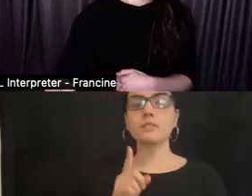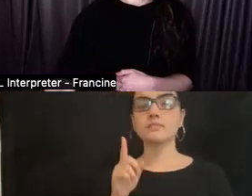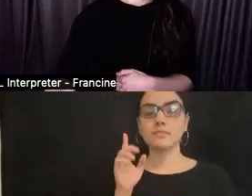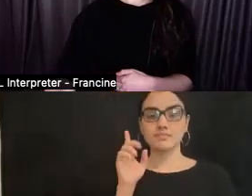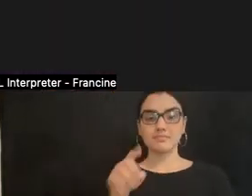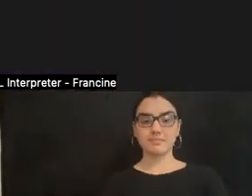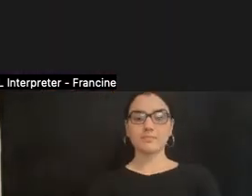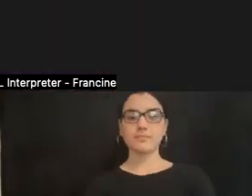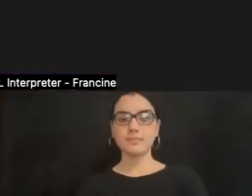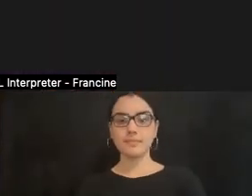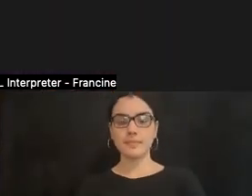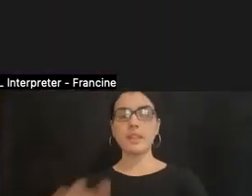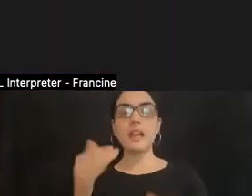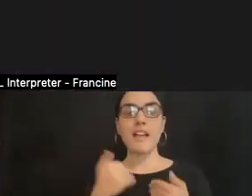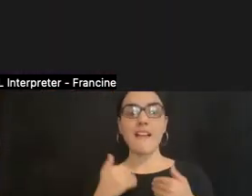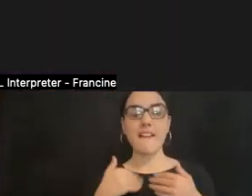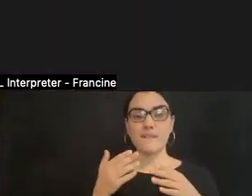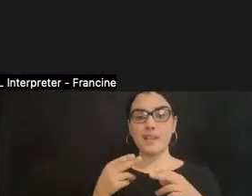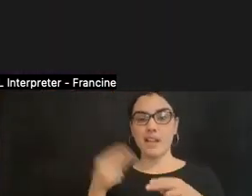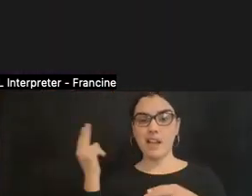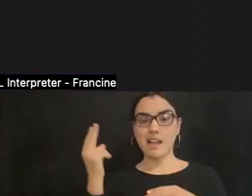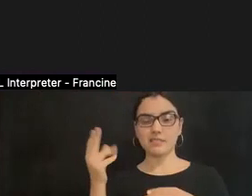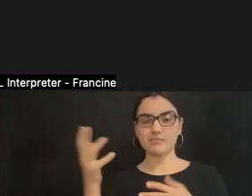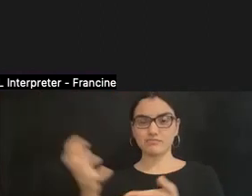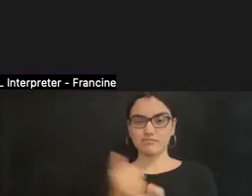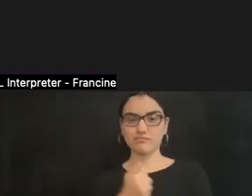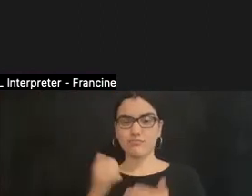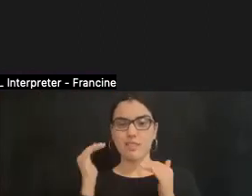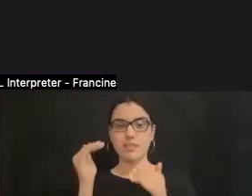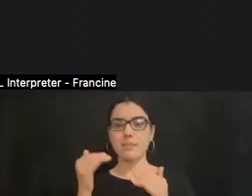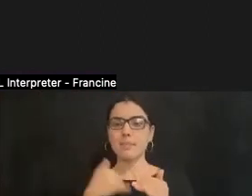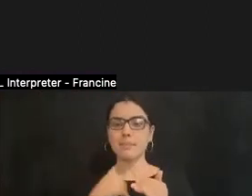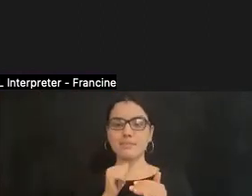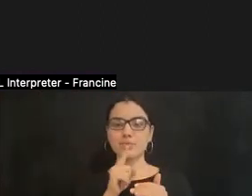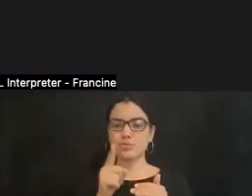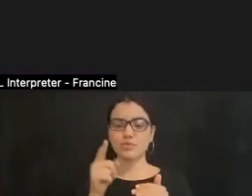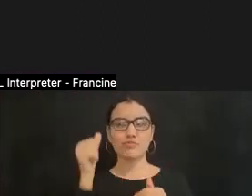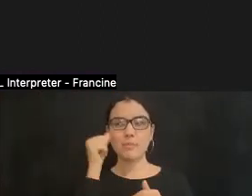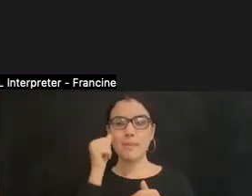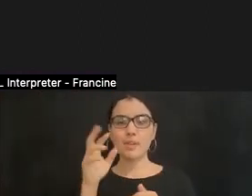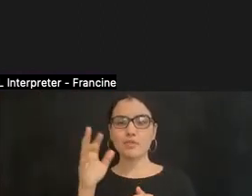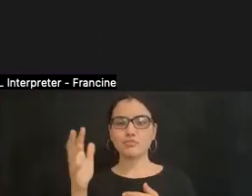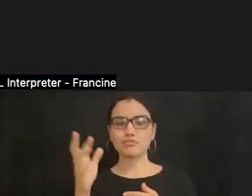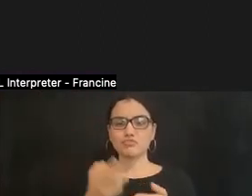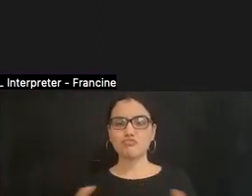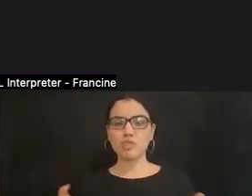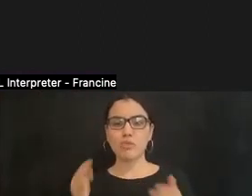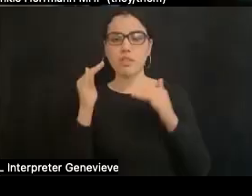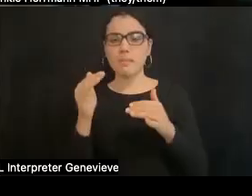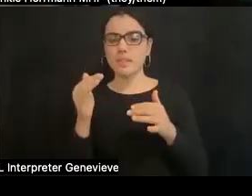higher income limit, and I don't remember off the top of my head what the resources limit is, than does, you know, your sort